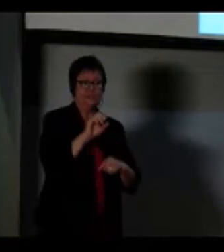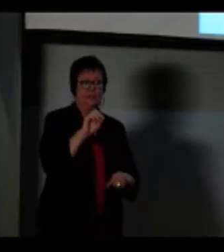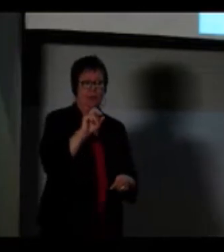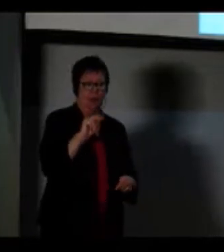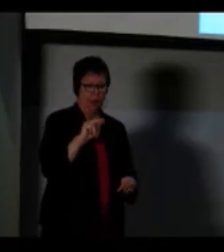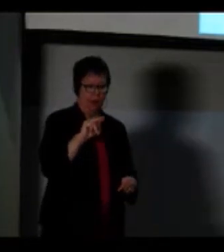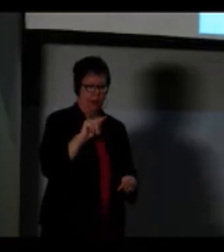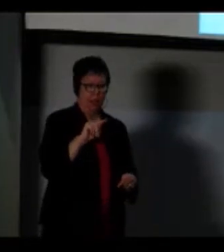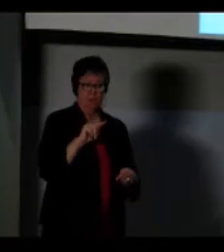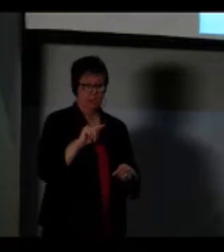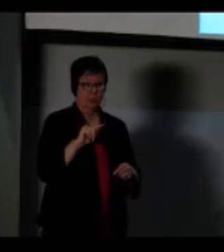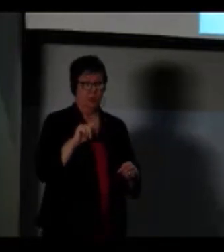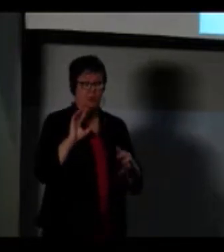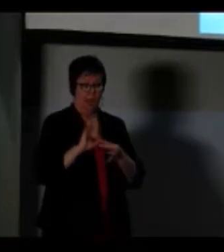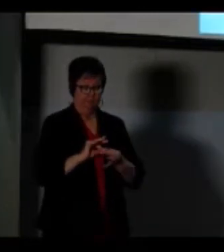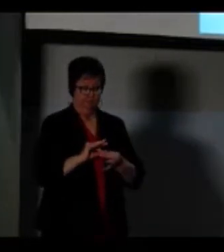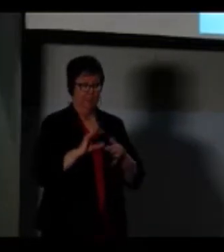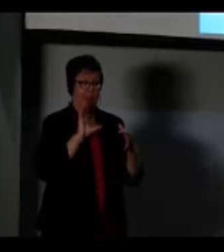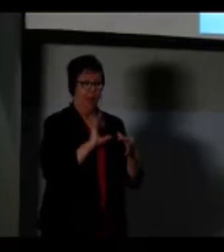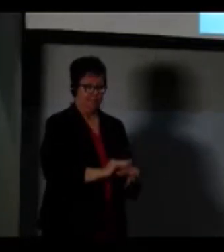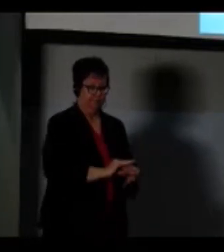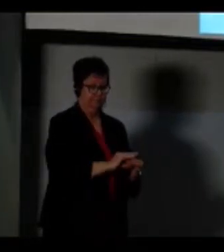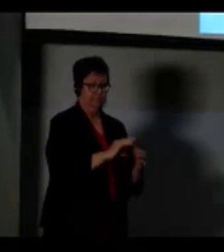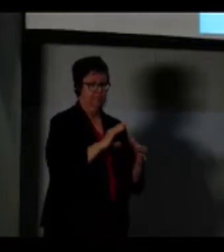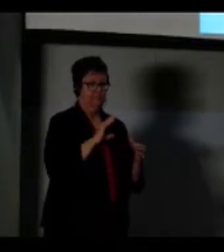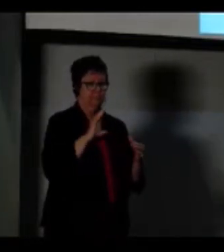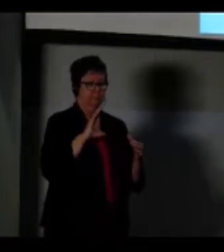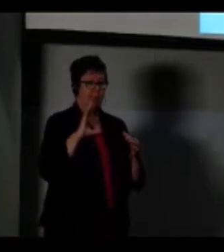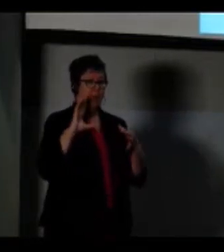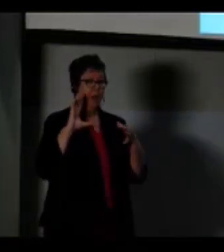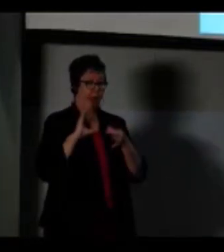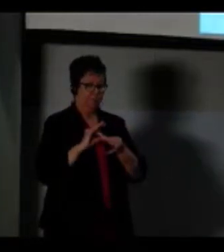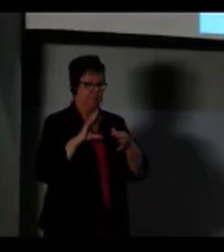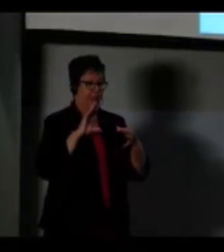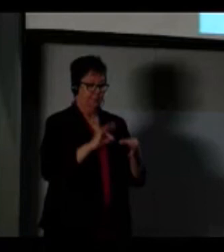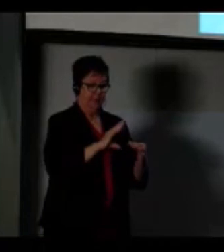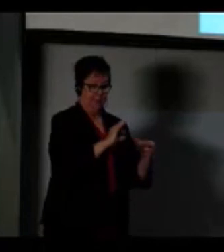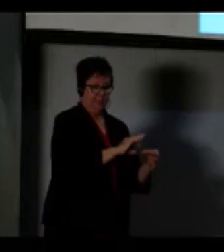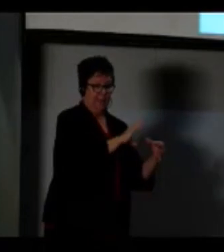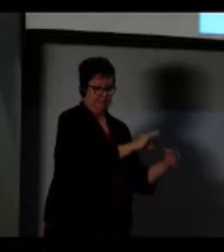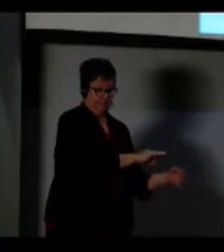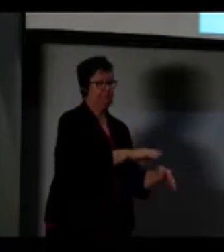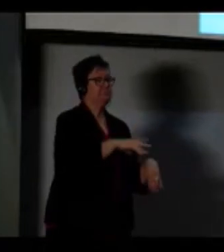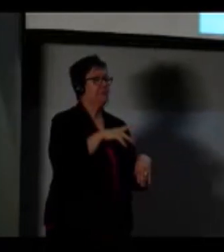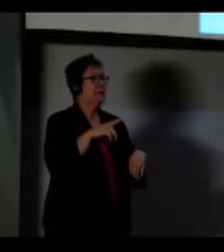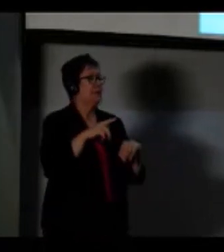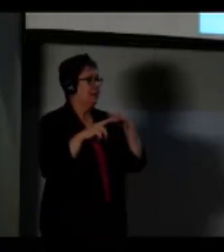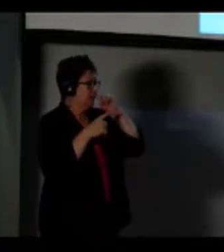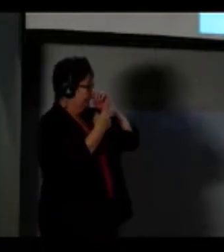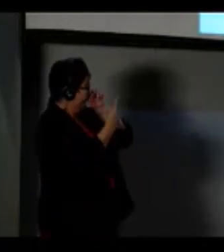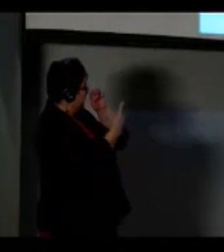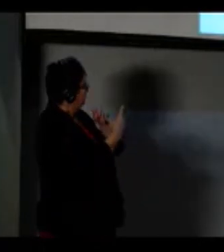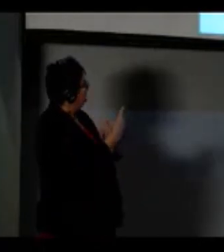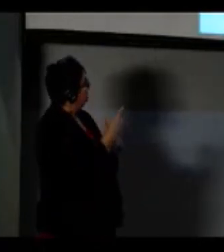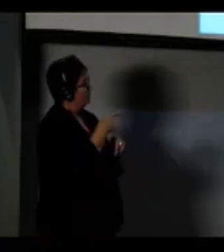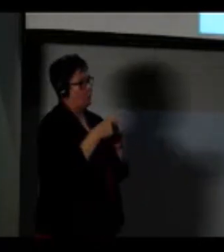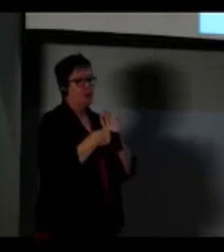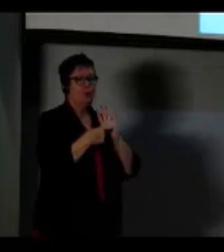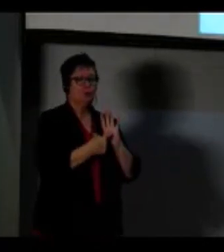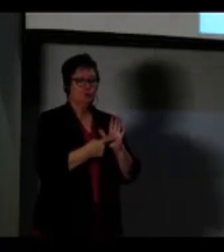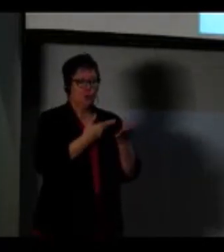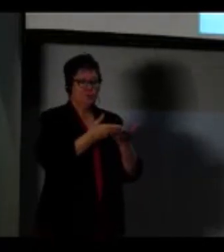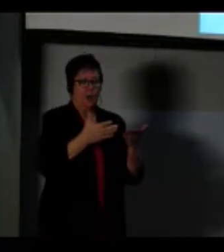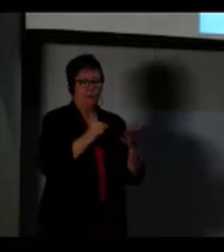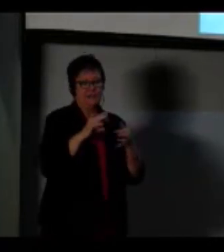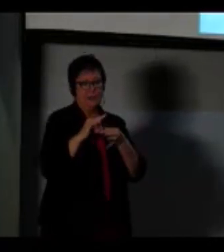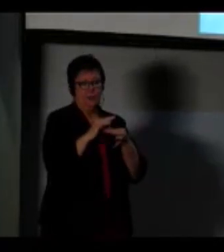set of concepts and categories in a subject area or domain that shows the properties and relations between